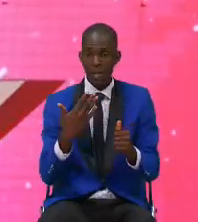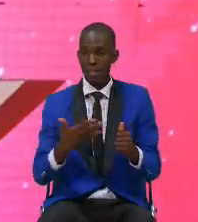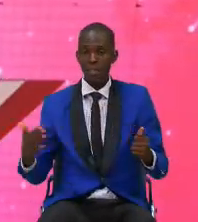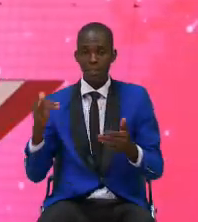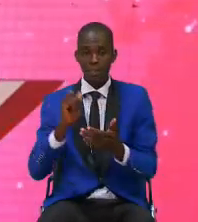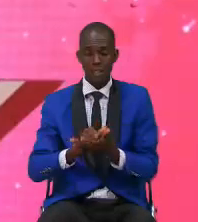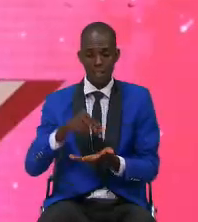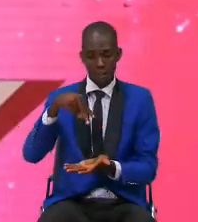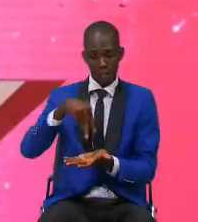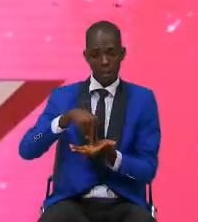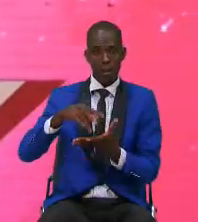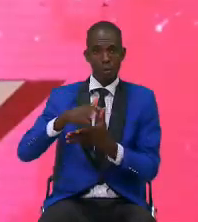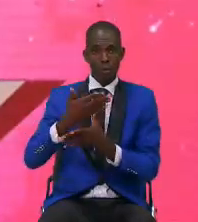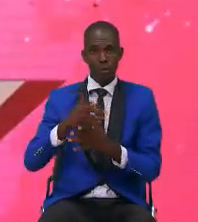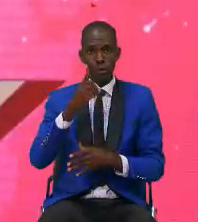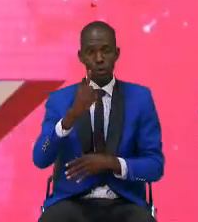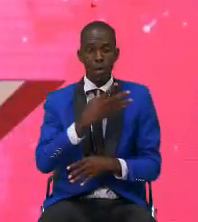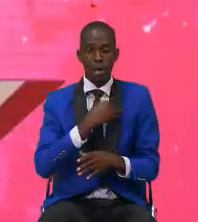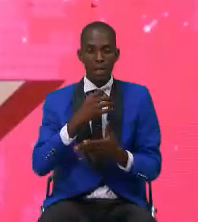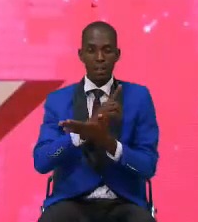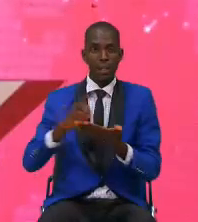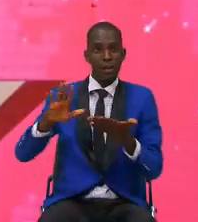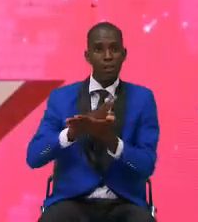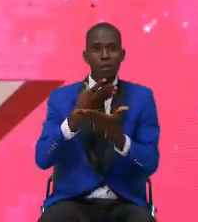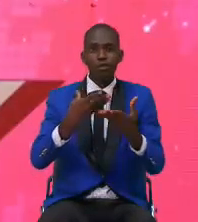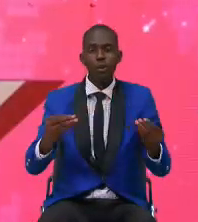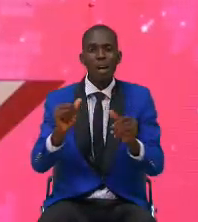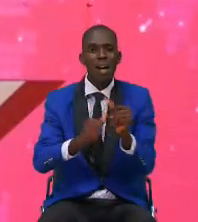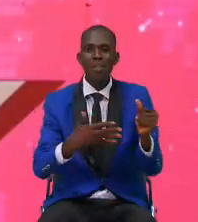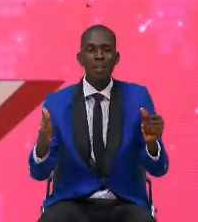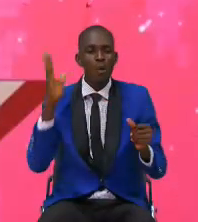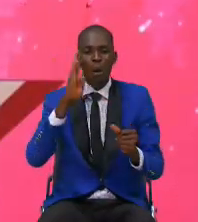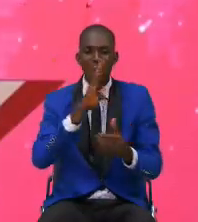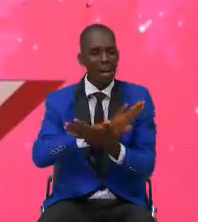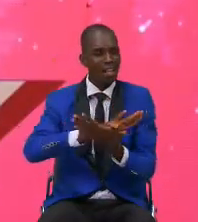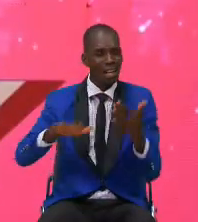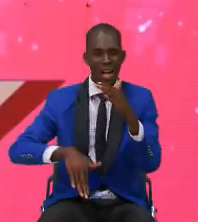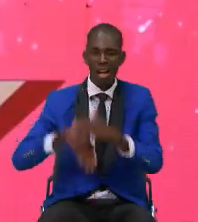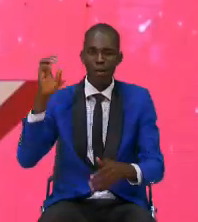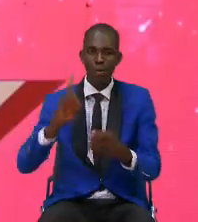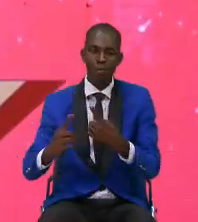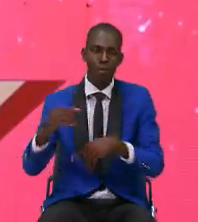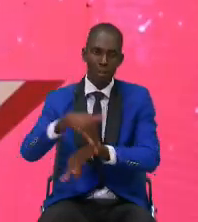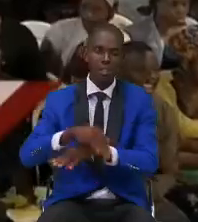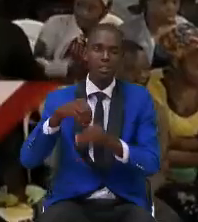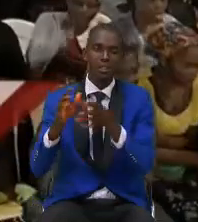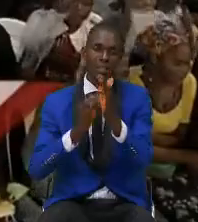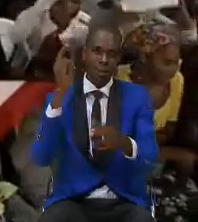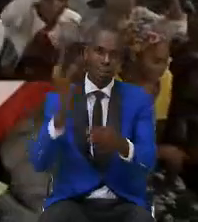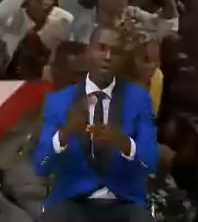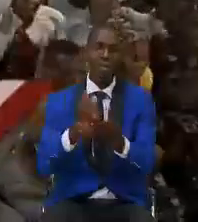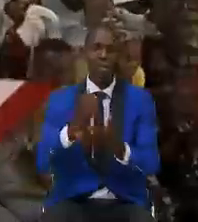stands between you and divine solution, everything will be cleared away tonight in Jesus'